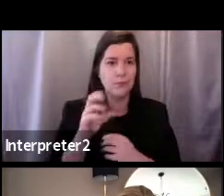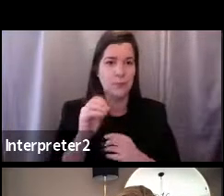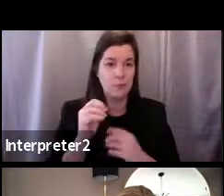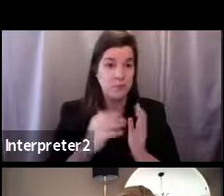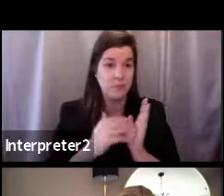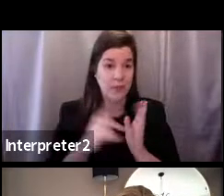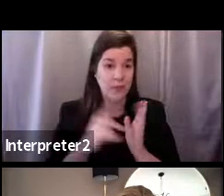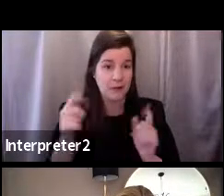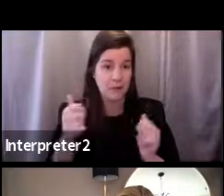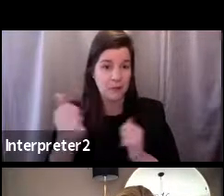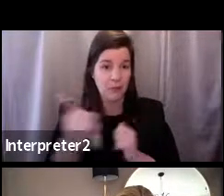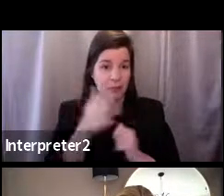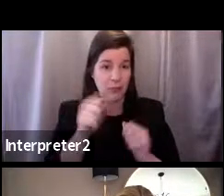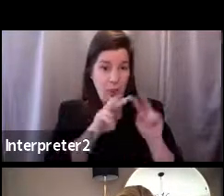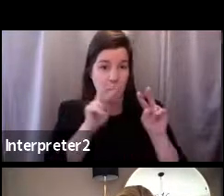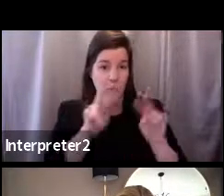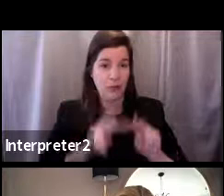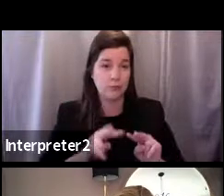along using that document.